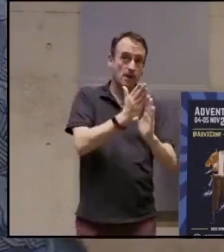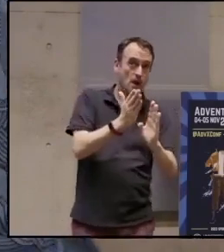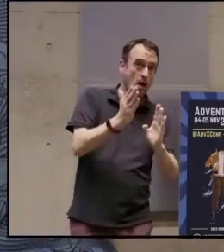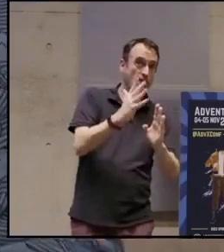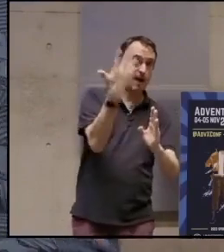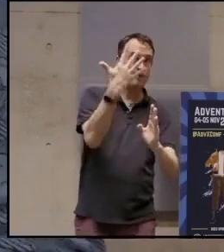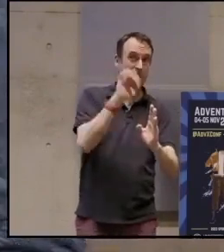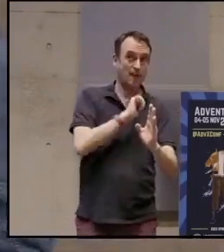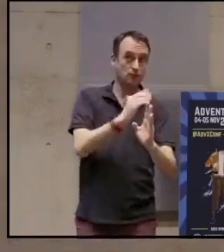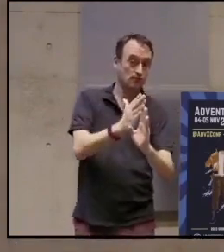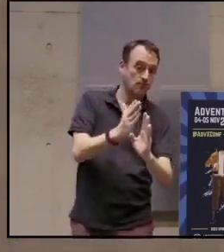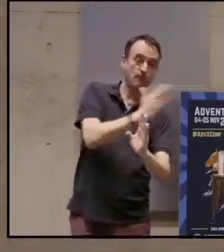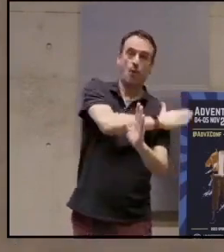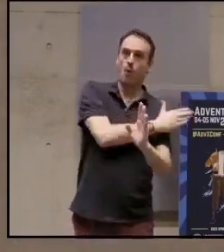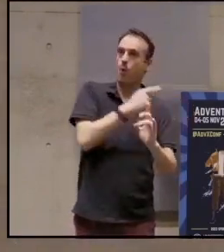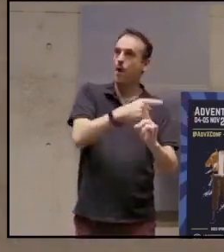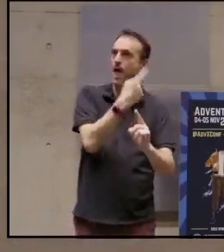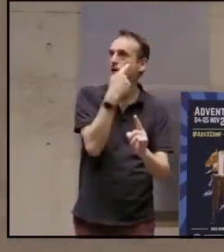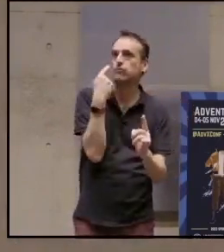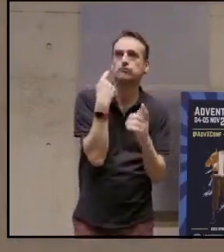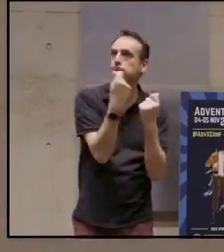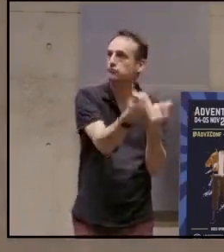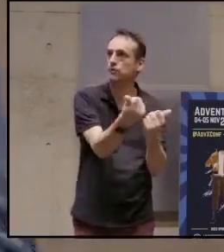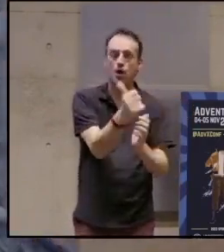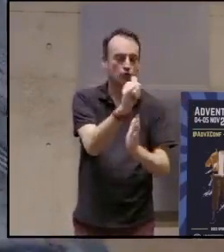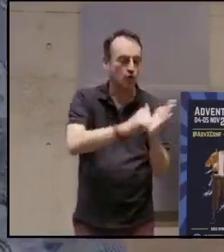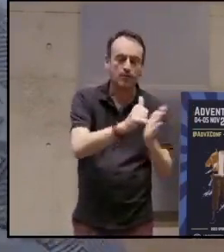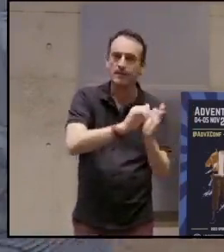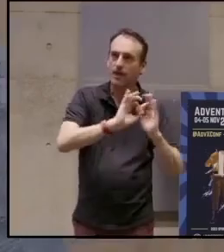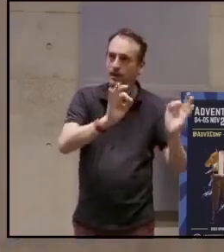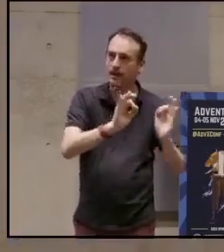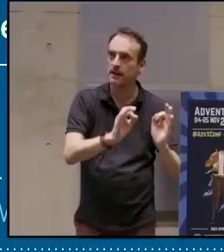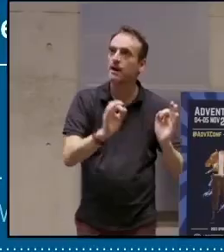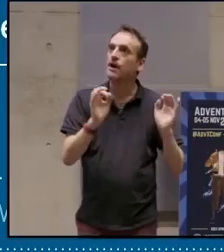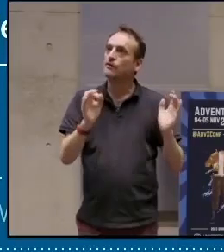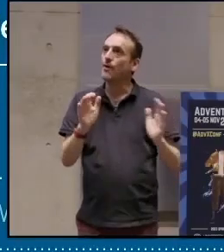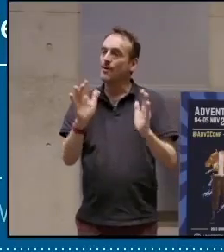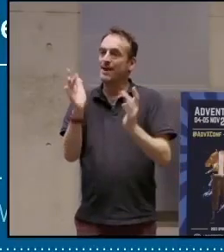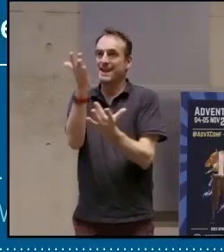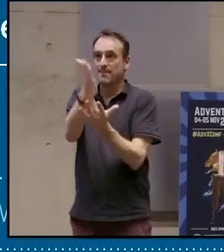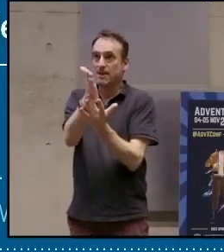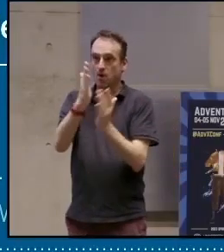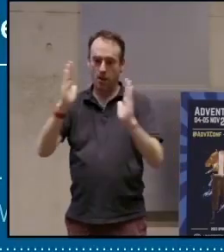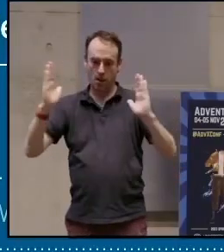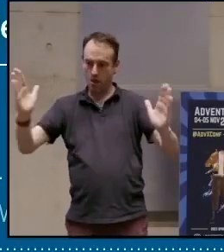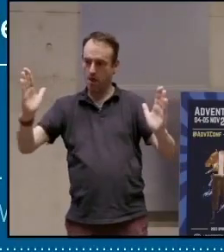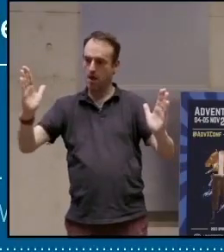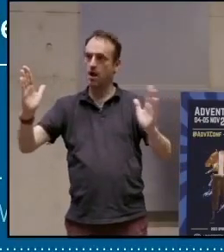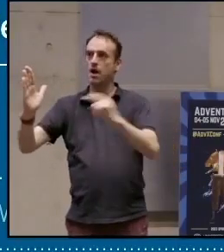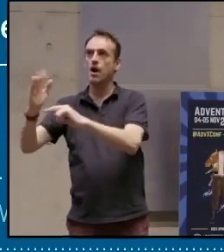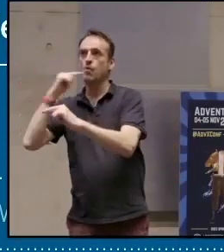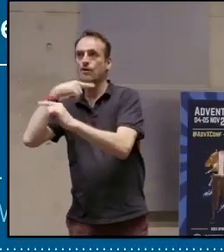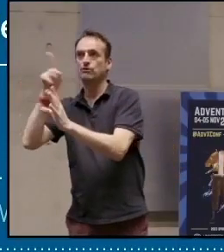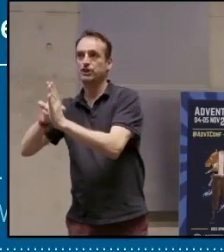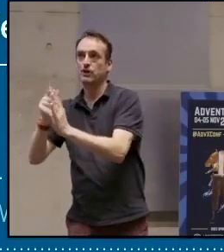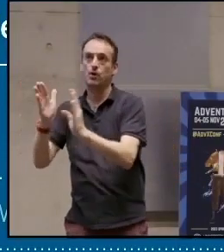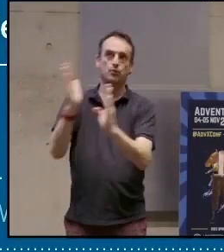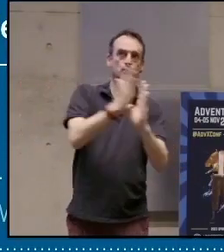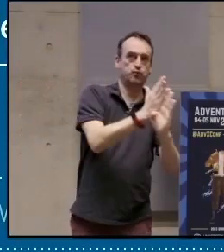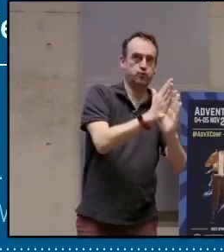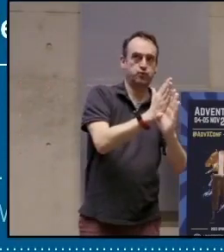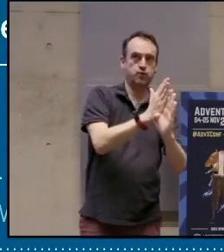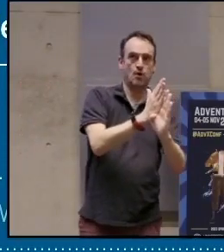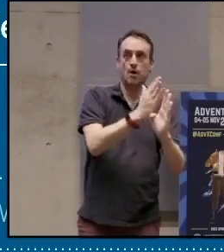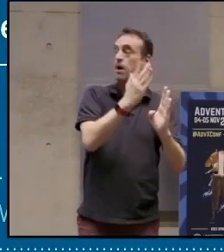possible. I'm basically suggesting that the sweet spot is right here in the middle, in these two categories. Yeah, it's done now. There's no more that's going on this